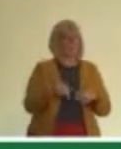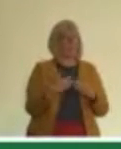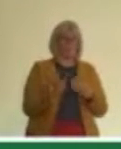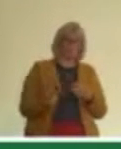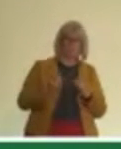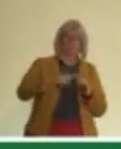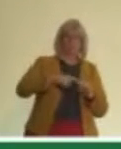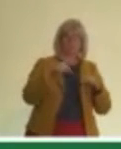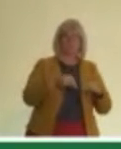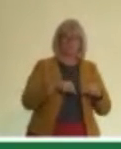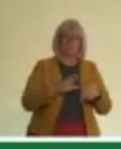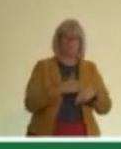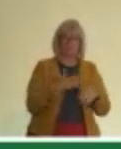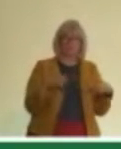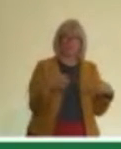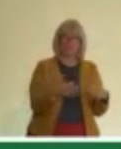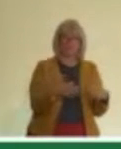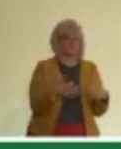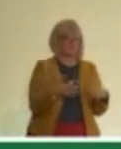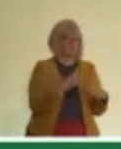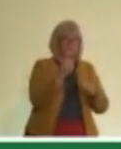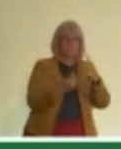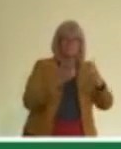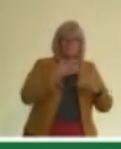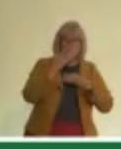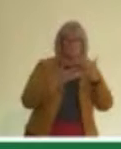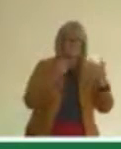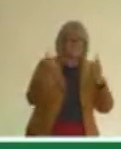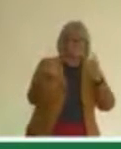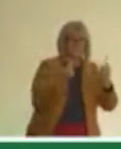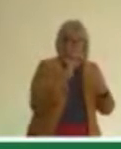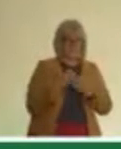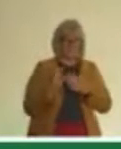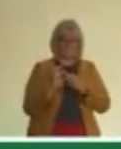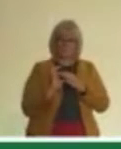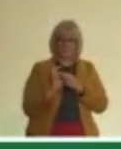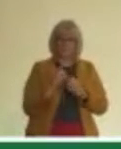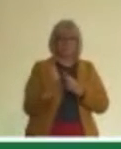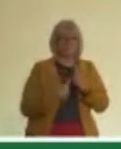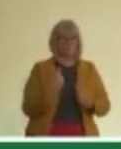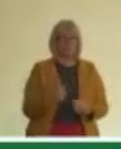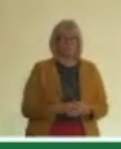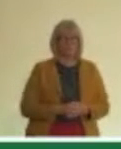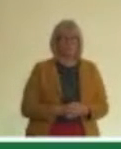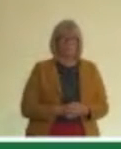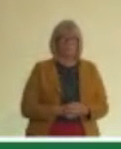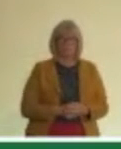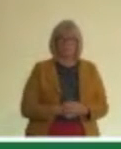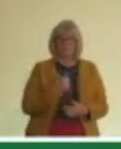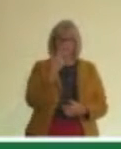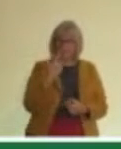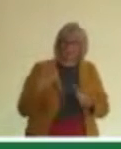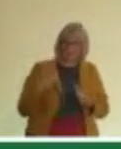I'm talking about our individual stories, but also our stories about how we relate with each other, what we can achieve when we work